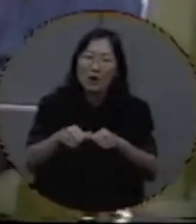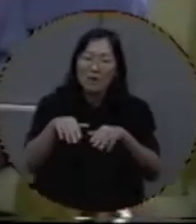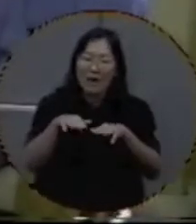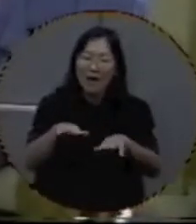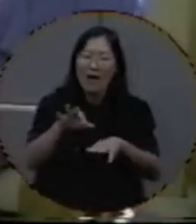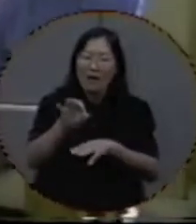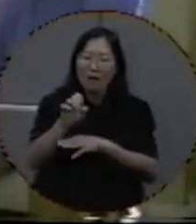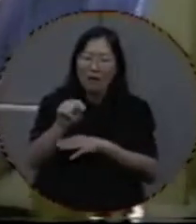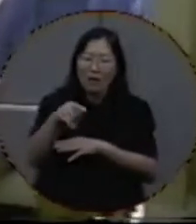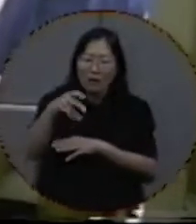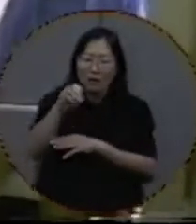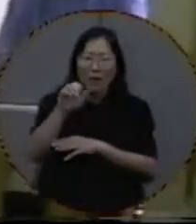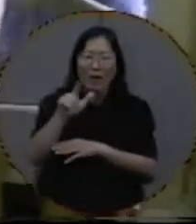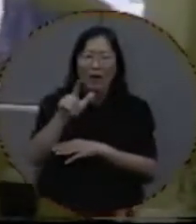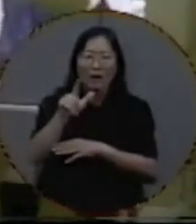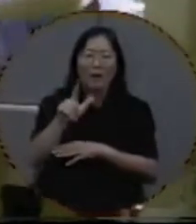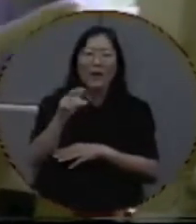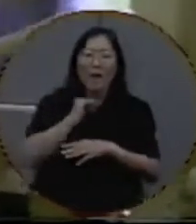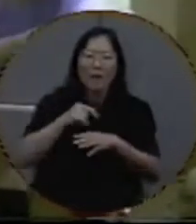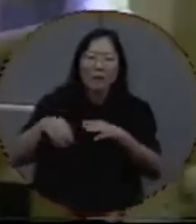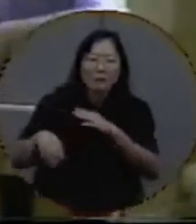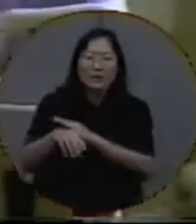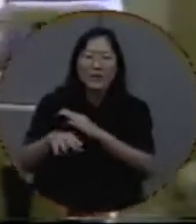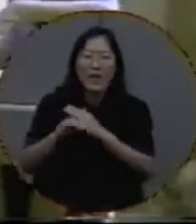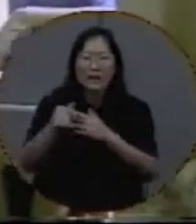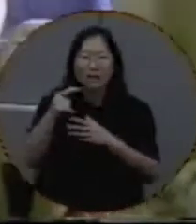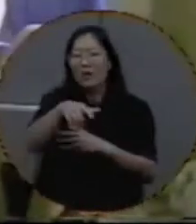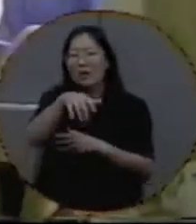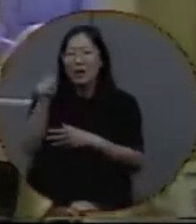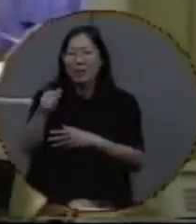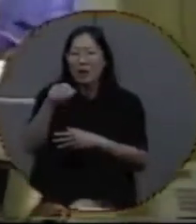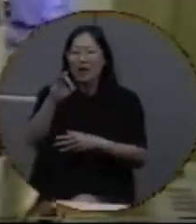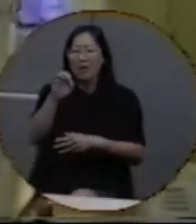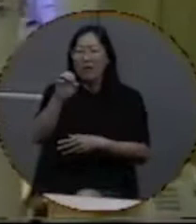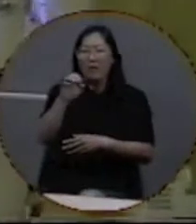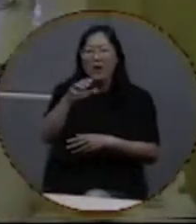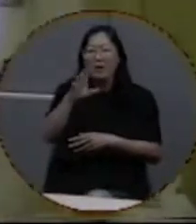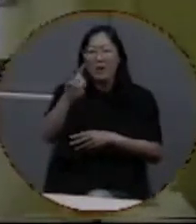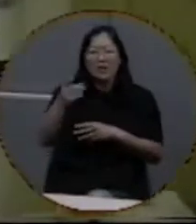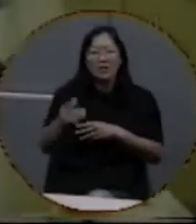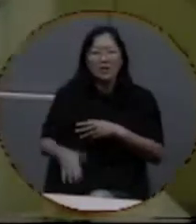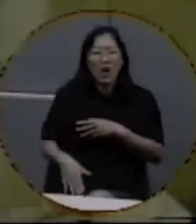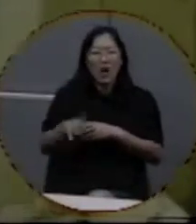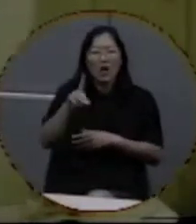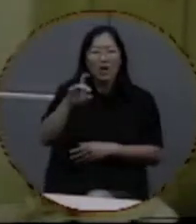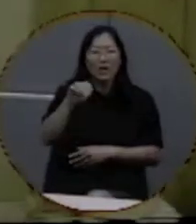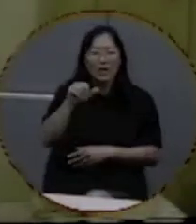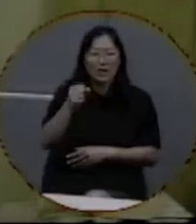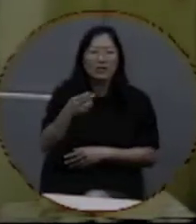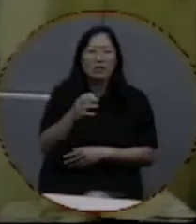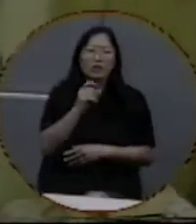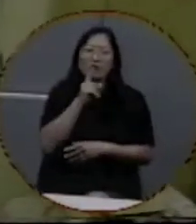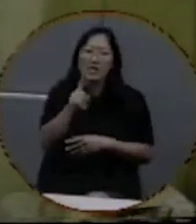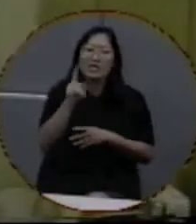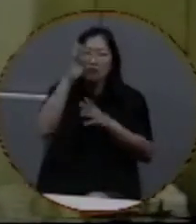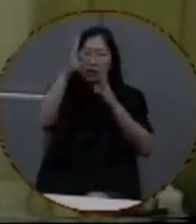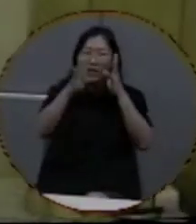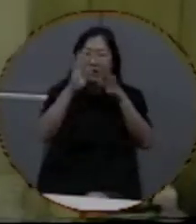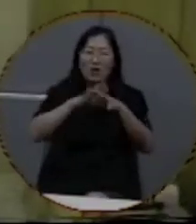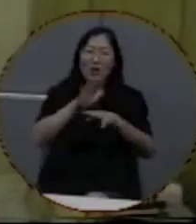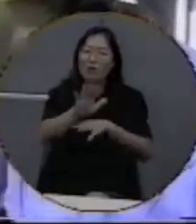So I came up with my dog leash, and as you can see, it works just fine. So it's creativity on your